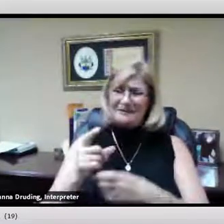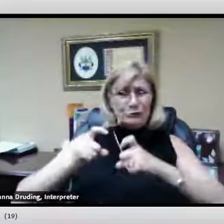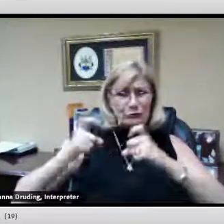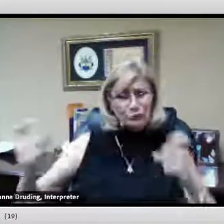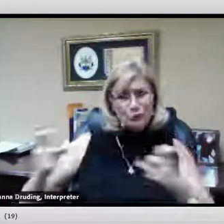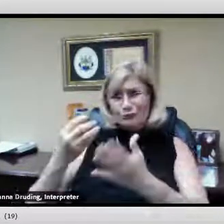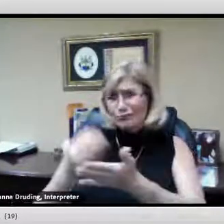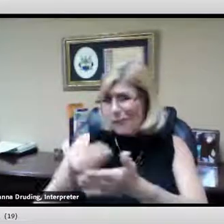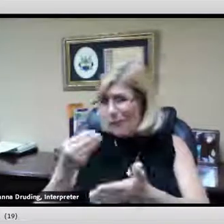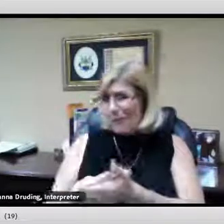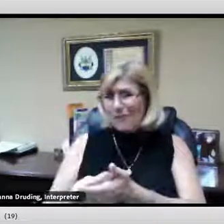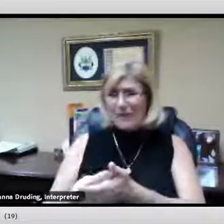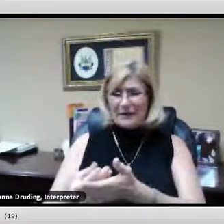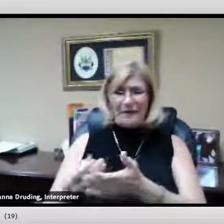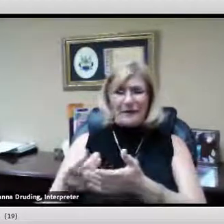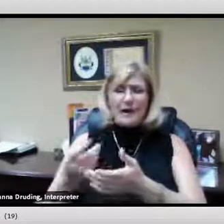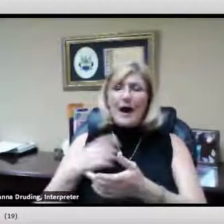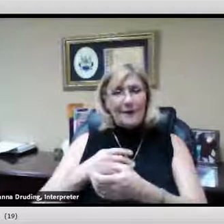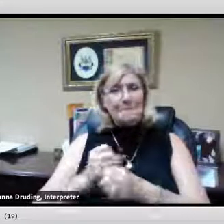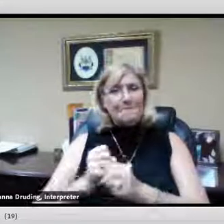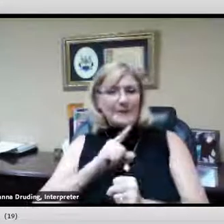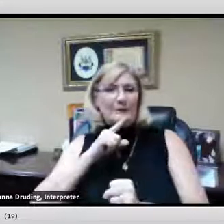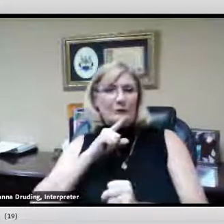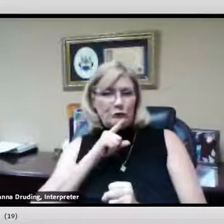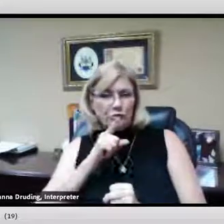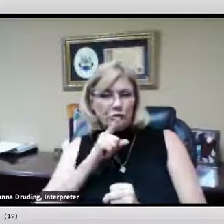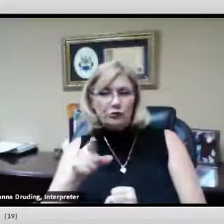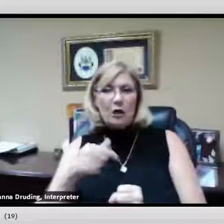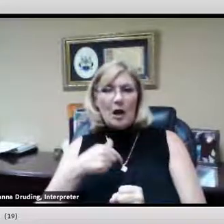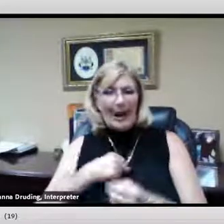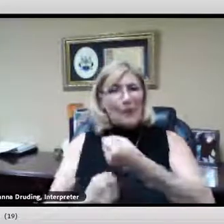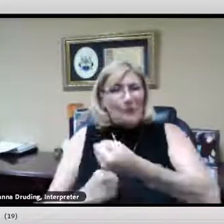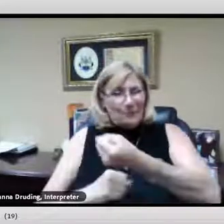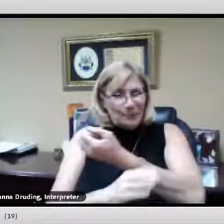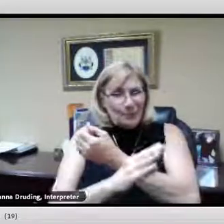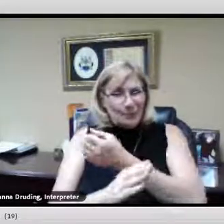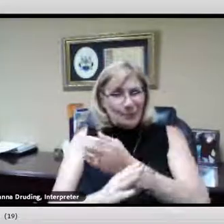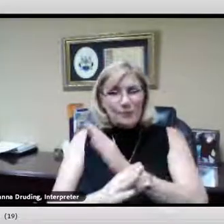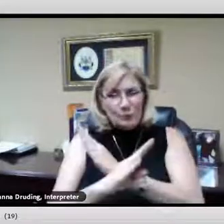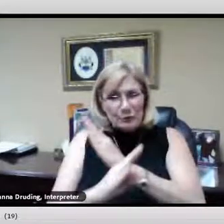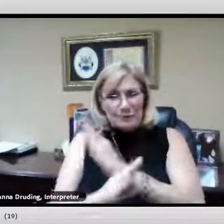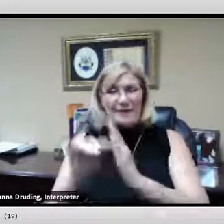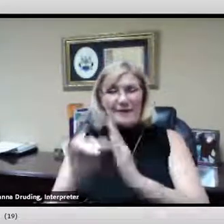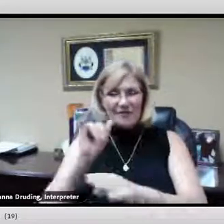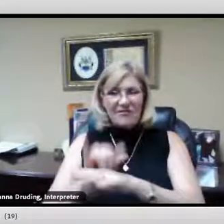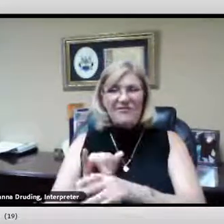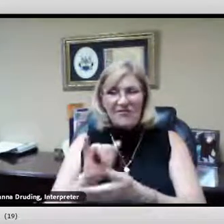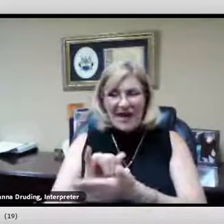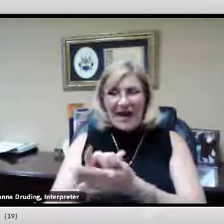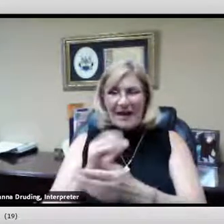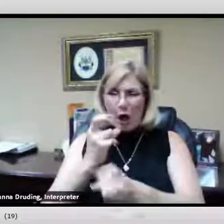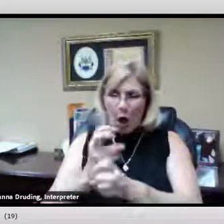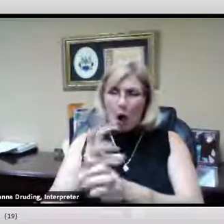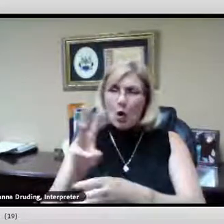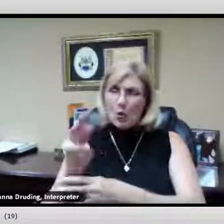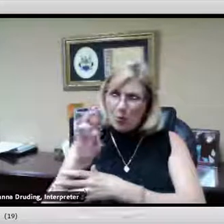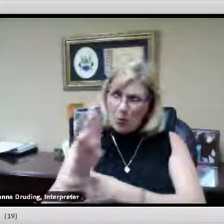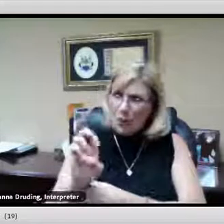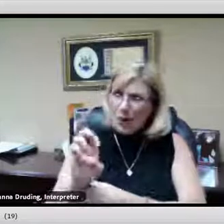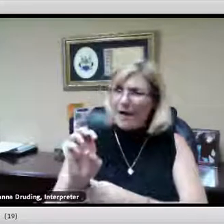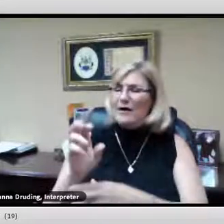this library, I would want to make sure I knew how to protect that hardware and how to use it to its full